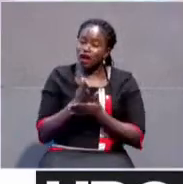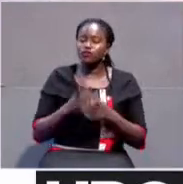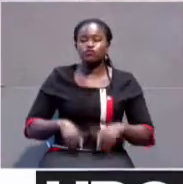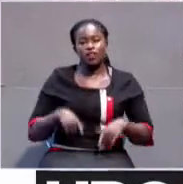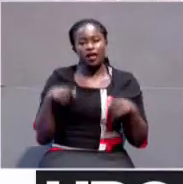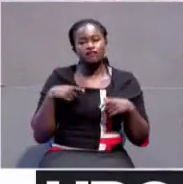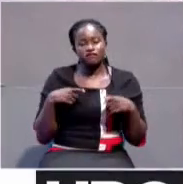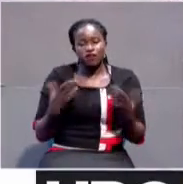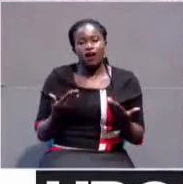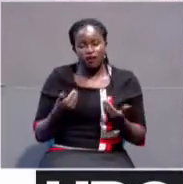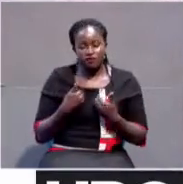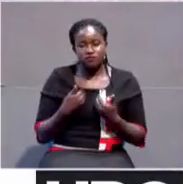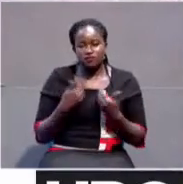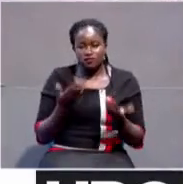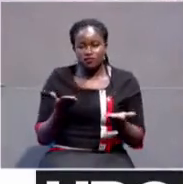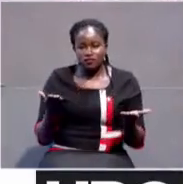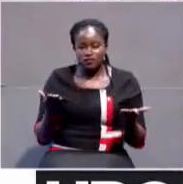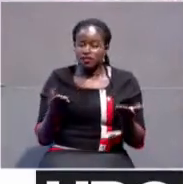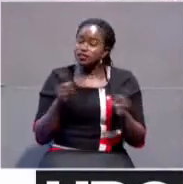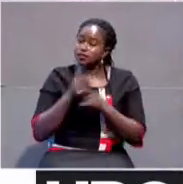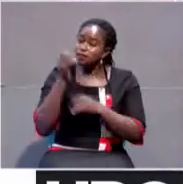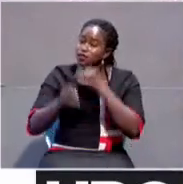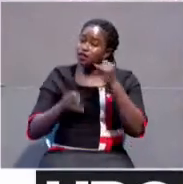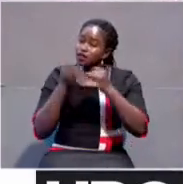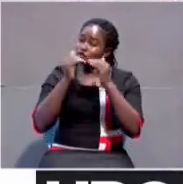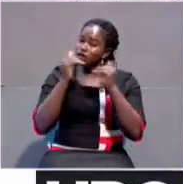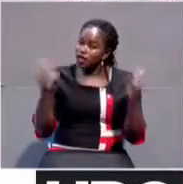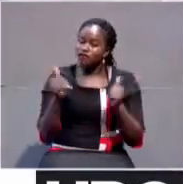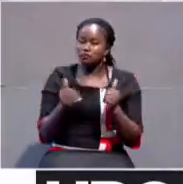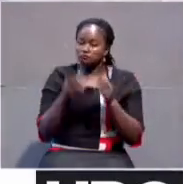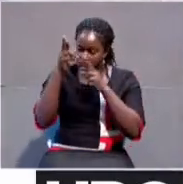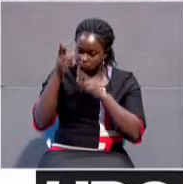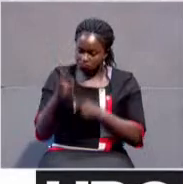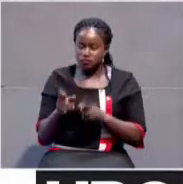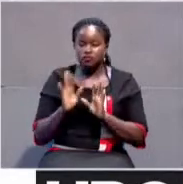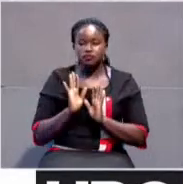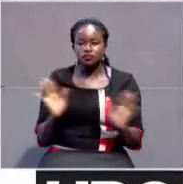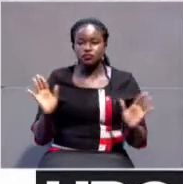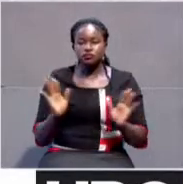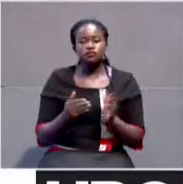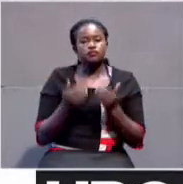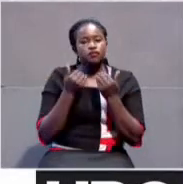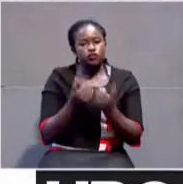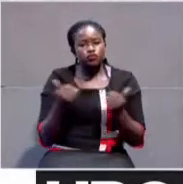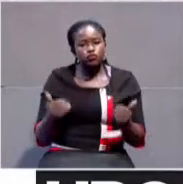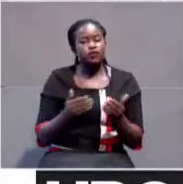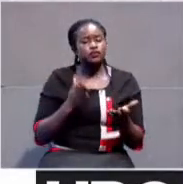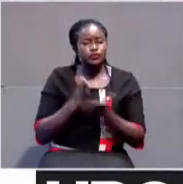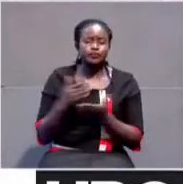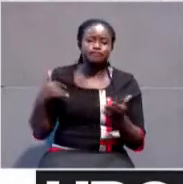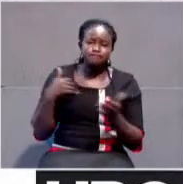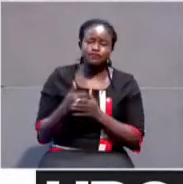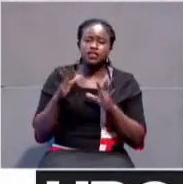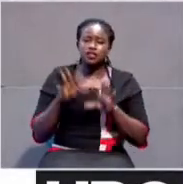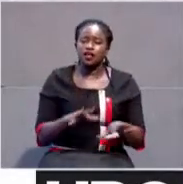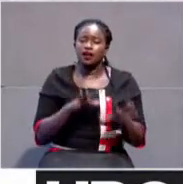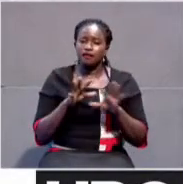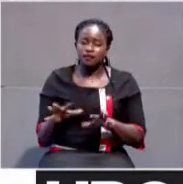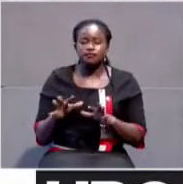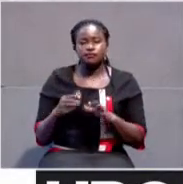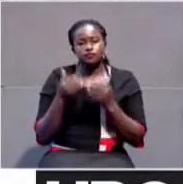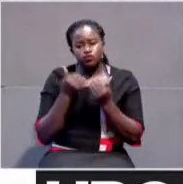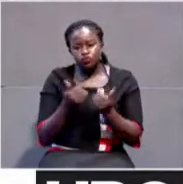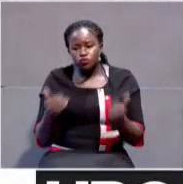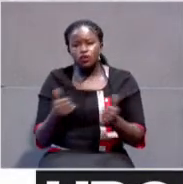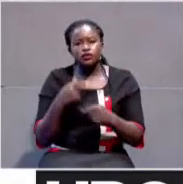life, and internationally it is recognized. Children are really suffering. Children